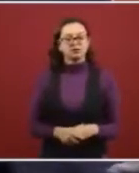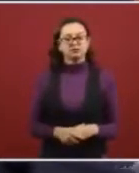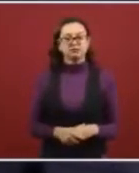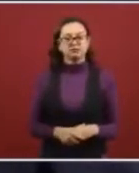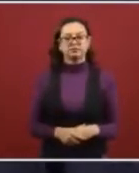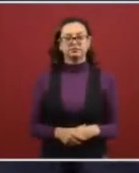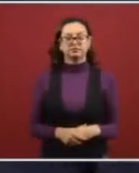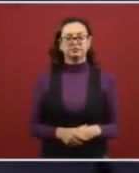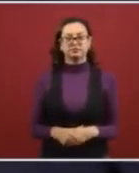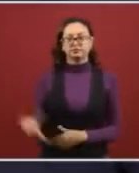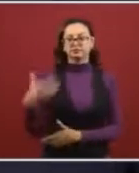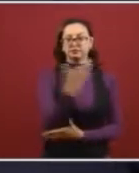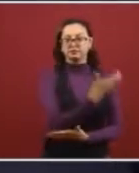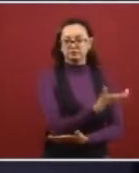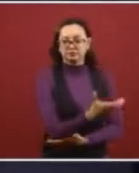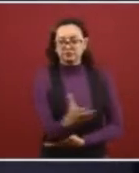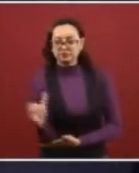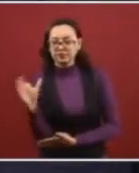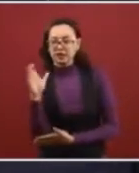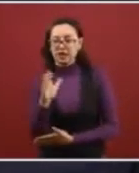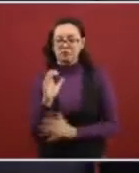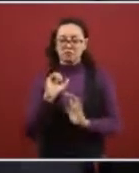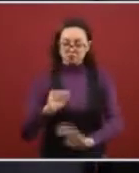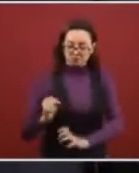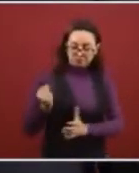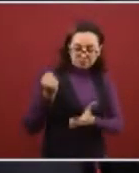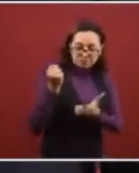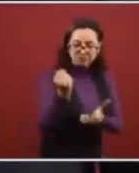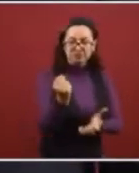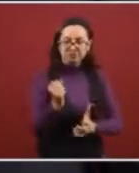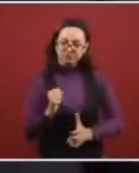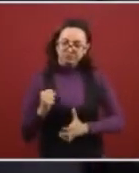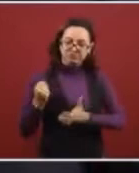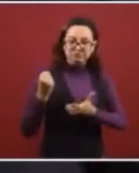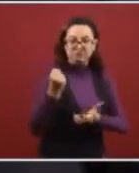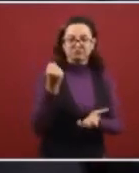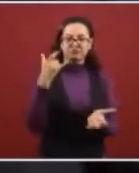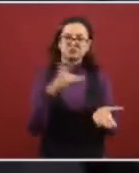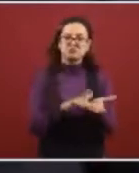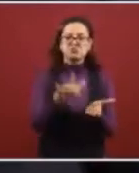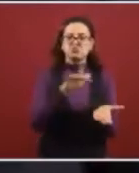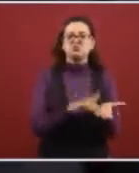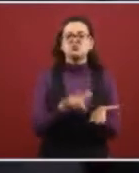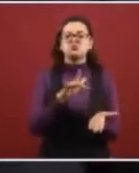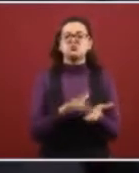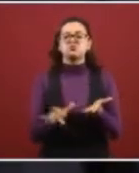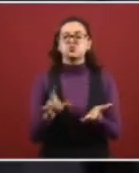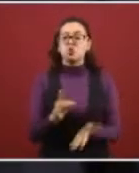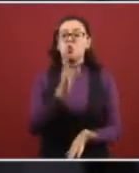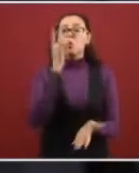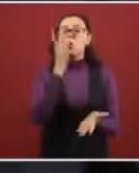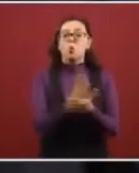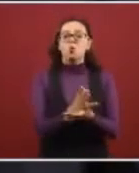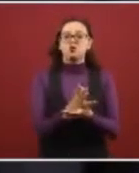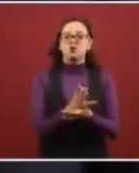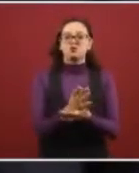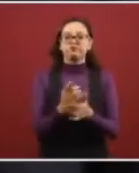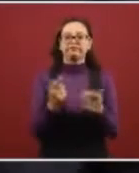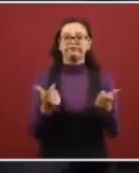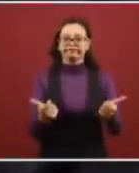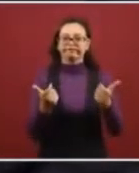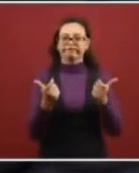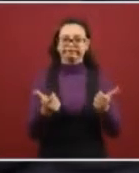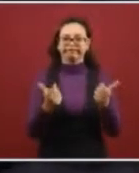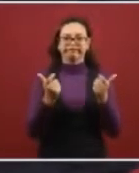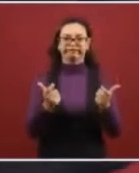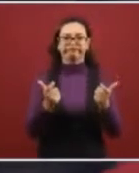al campo limitado. So the camp, the se field entregaba was a los de arriba, limited because it